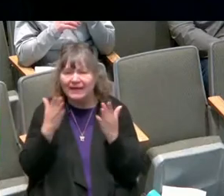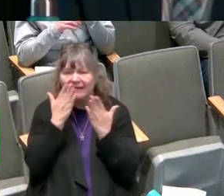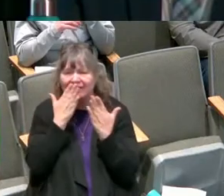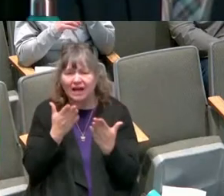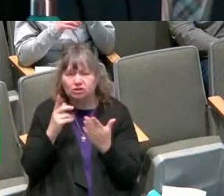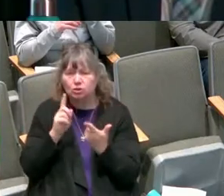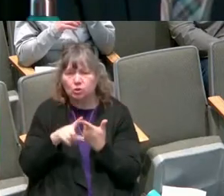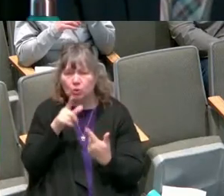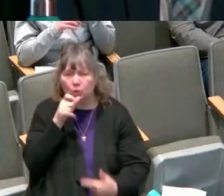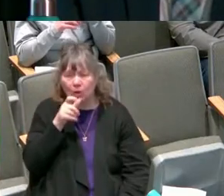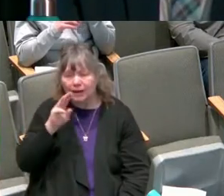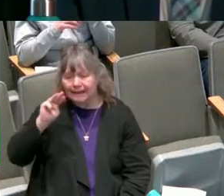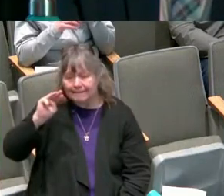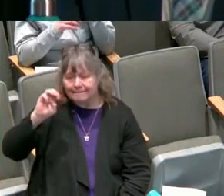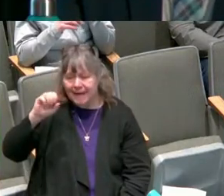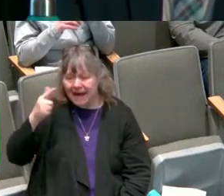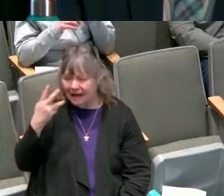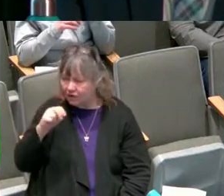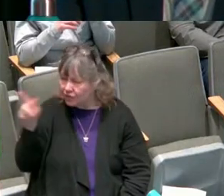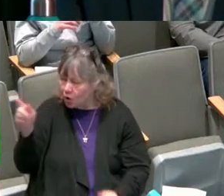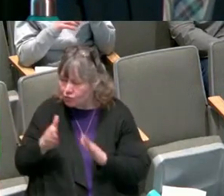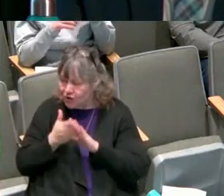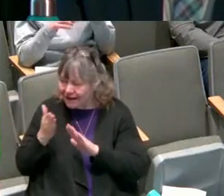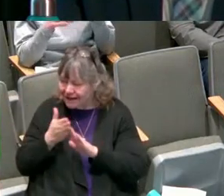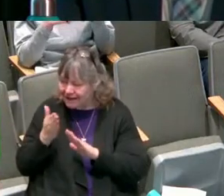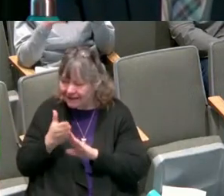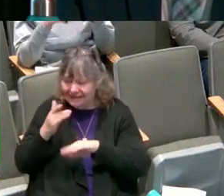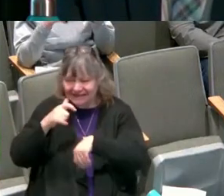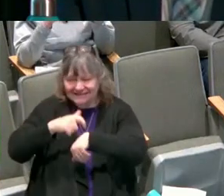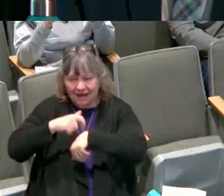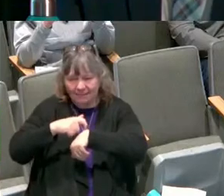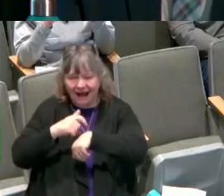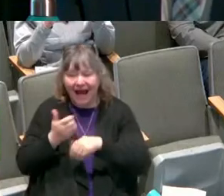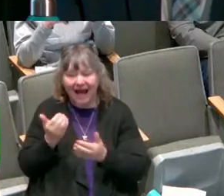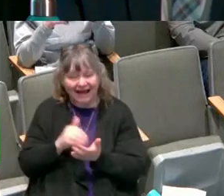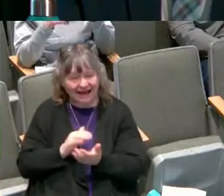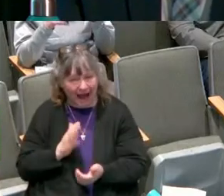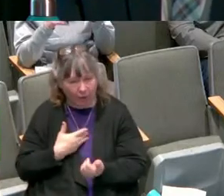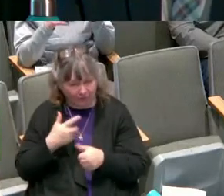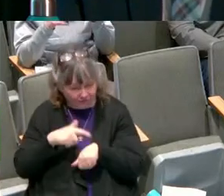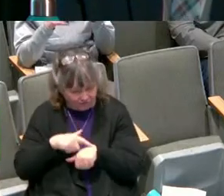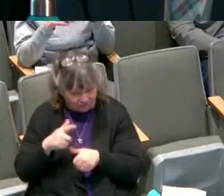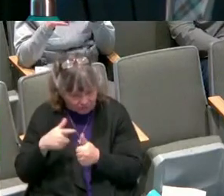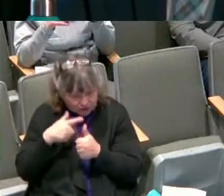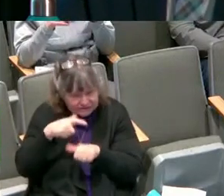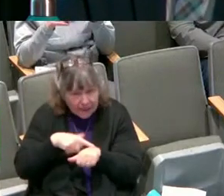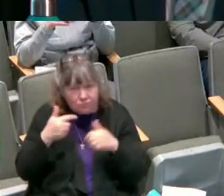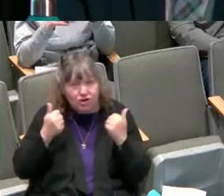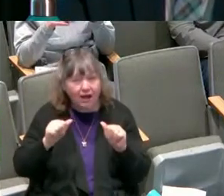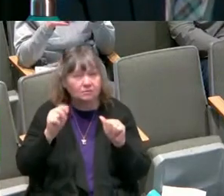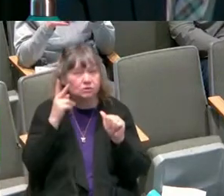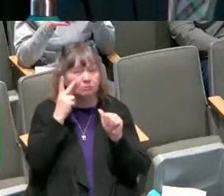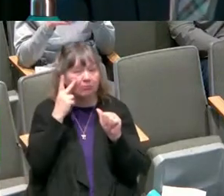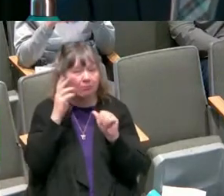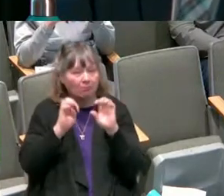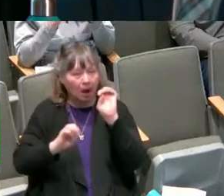thanks to Megan for running the timer and this again is our experiment our first time trying it